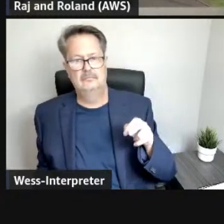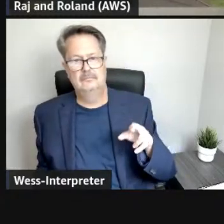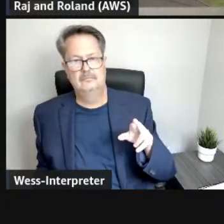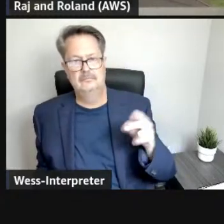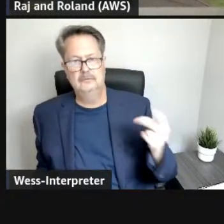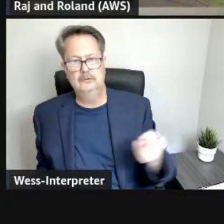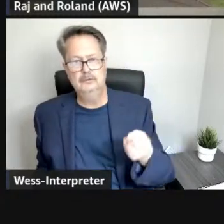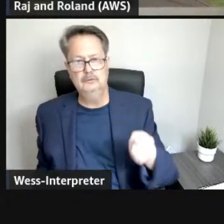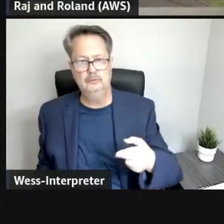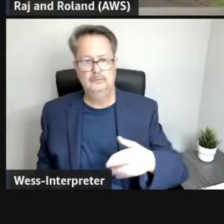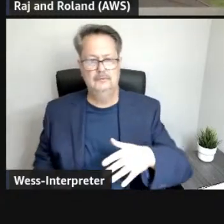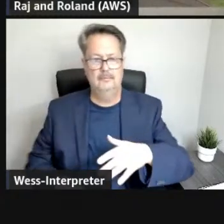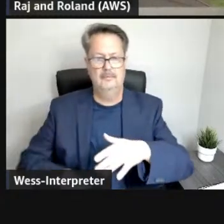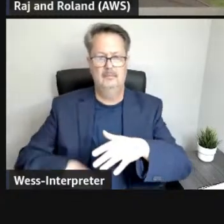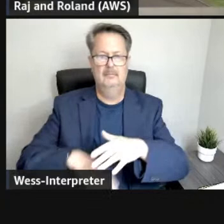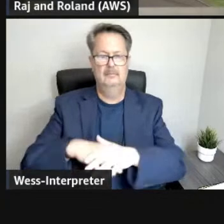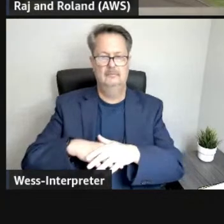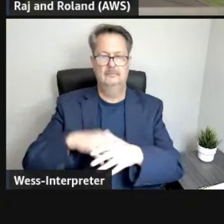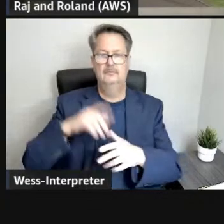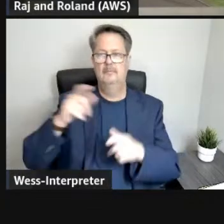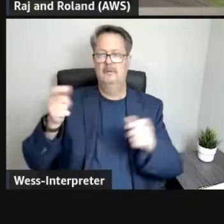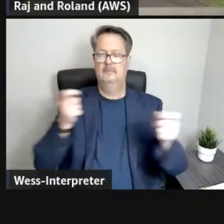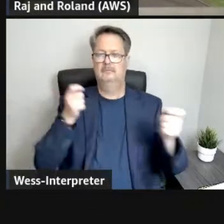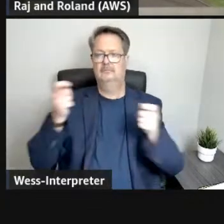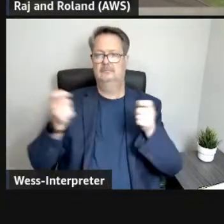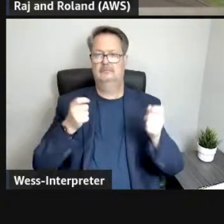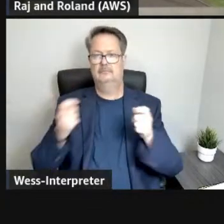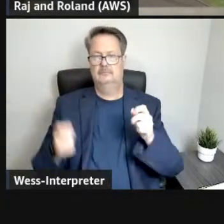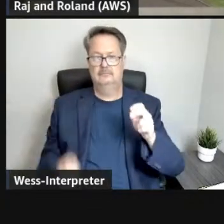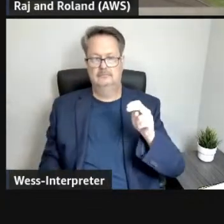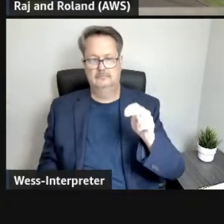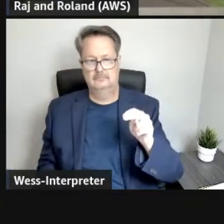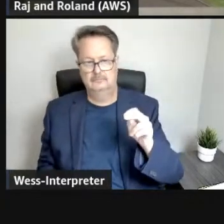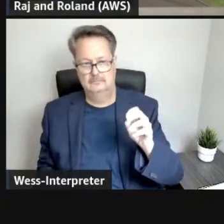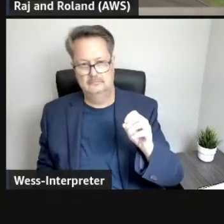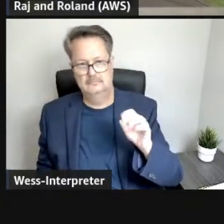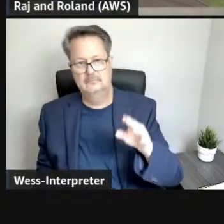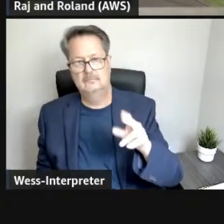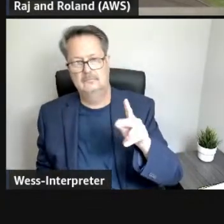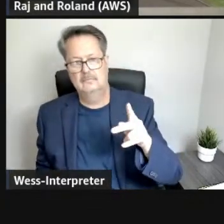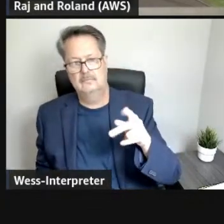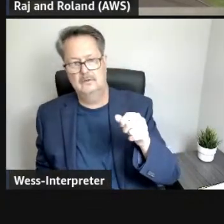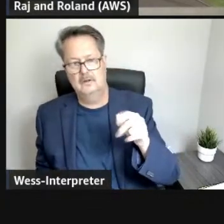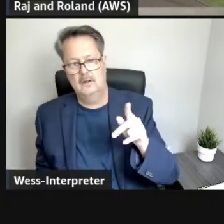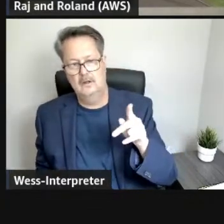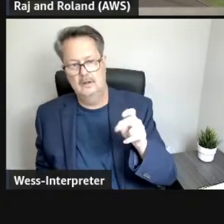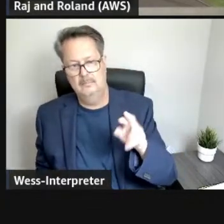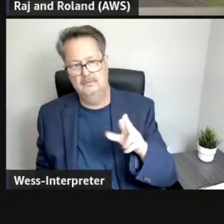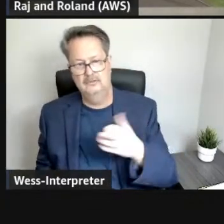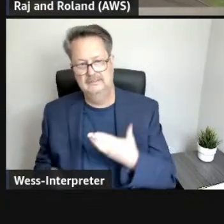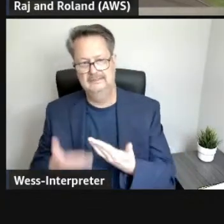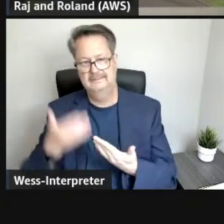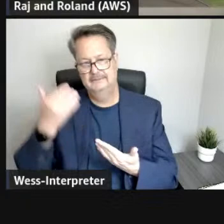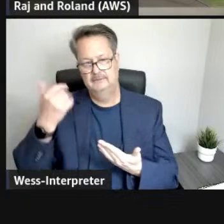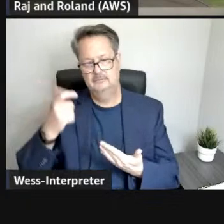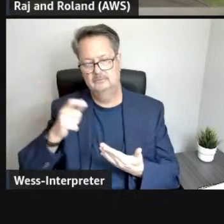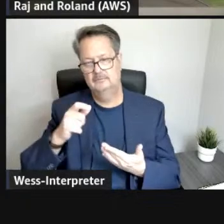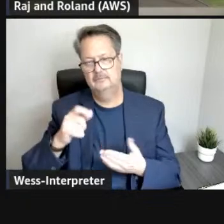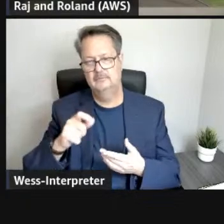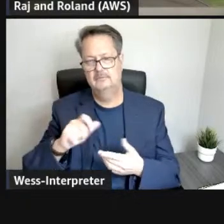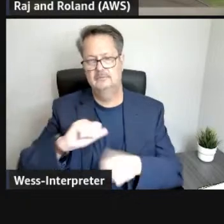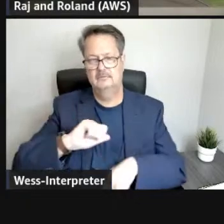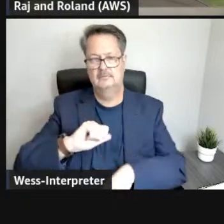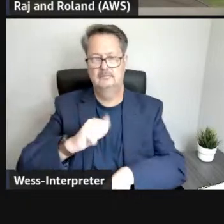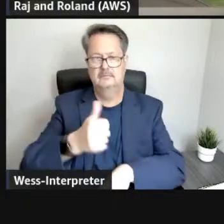Cluster Autoscaler, you have to control a couple knobs. Carpenter makes it easier for you. You can simply set consolidation to true,